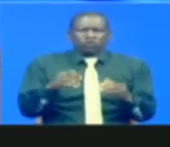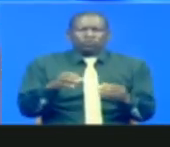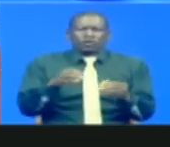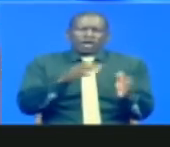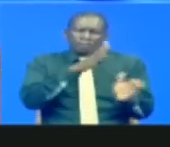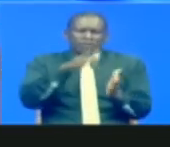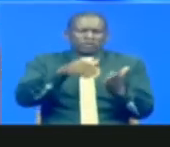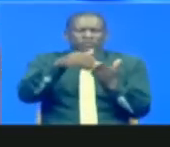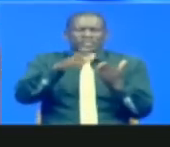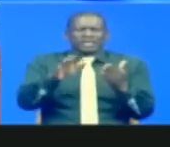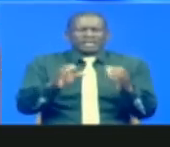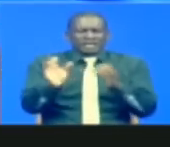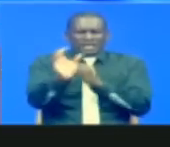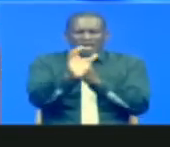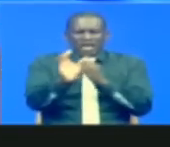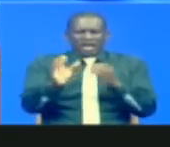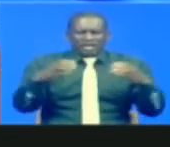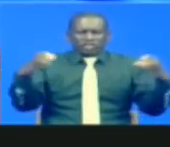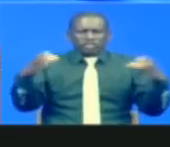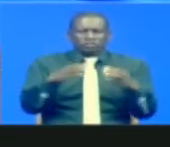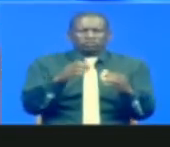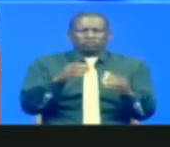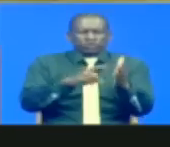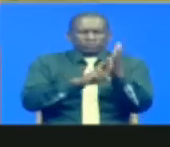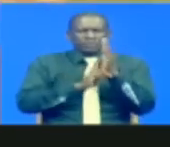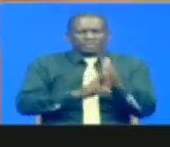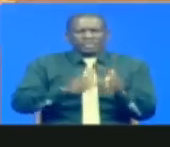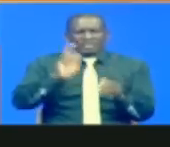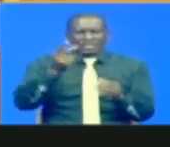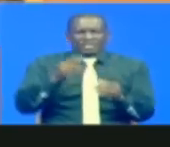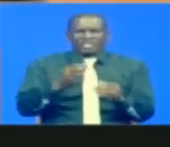the National Cross-Country Trials in February.